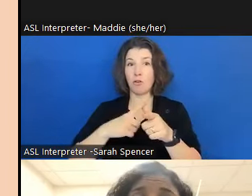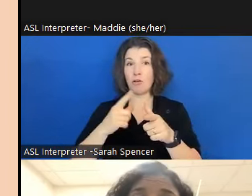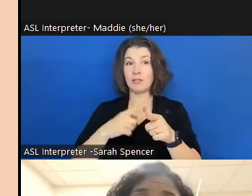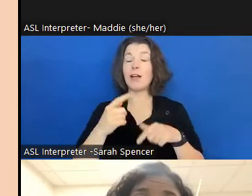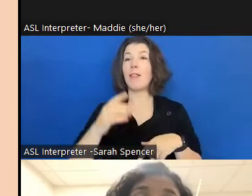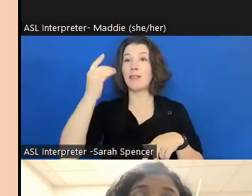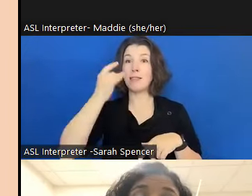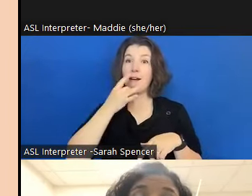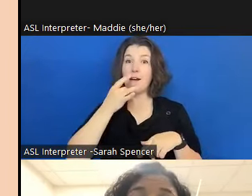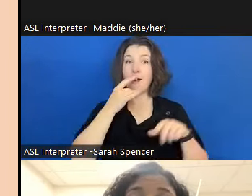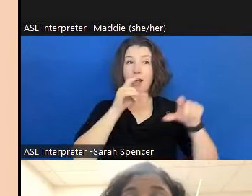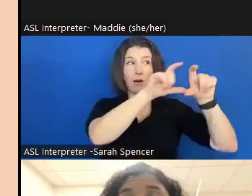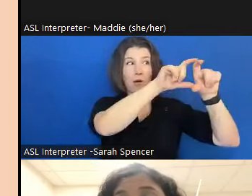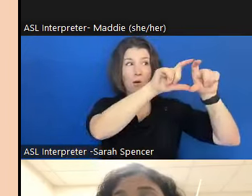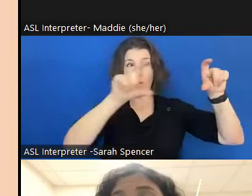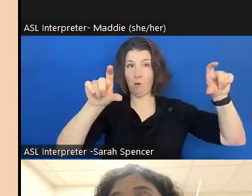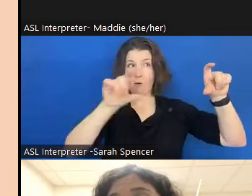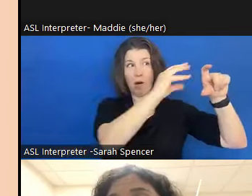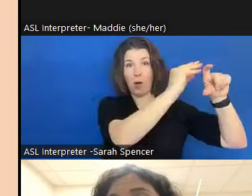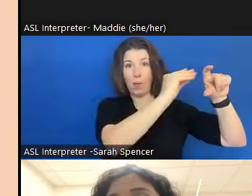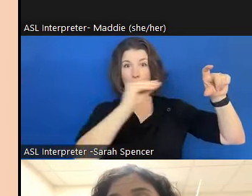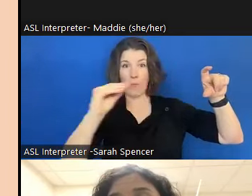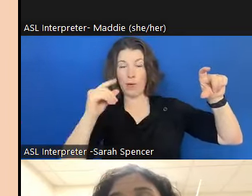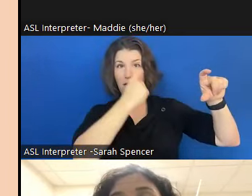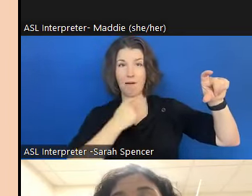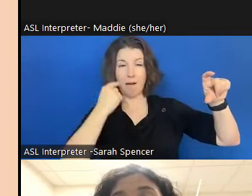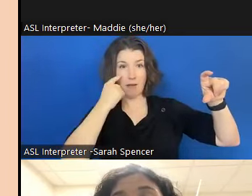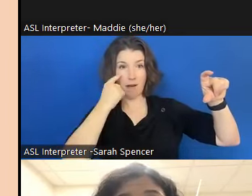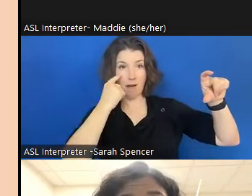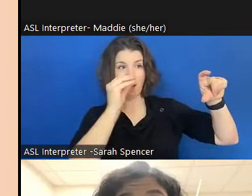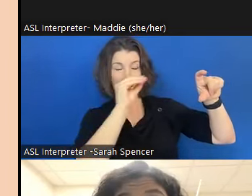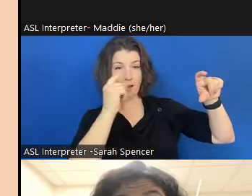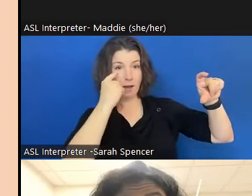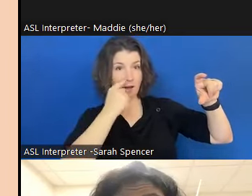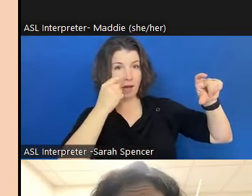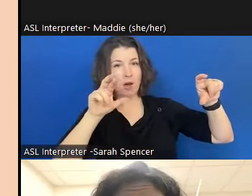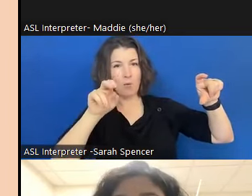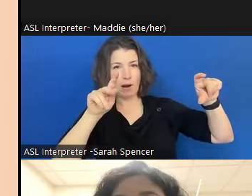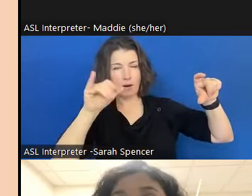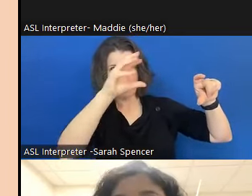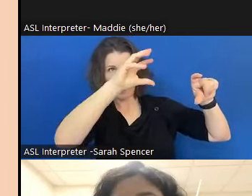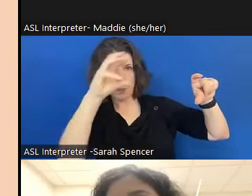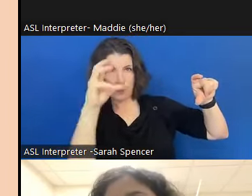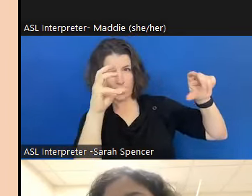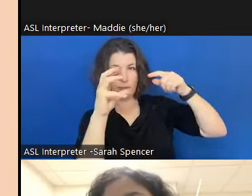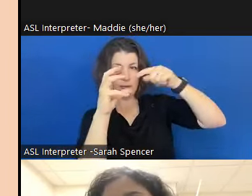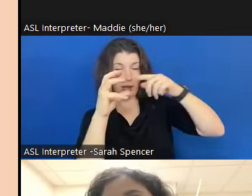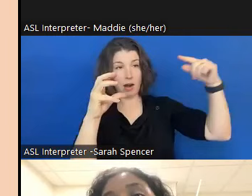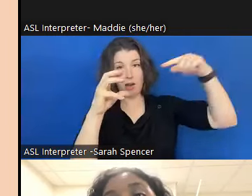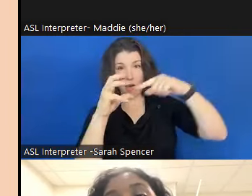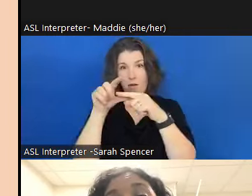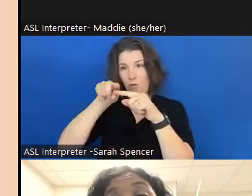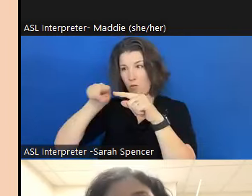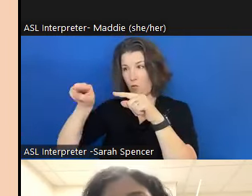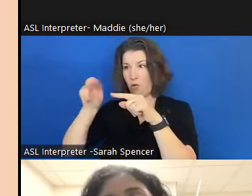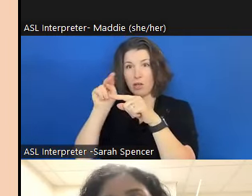is received by the photoreceptors within the retina, and then that information travels through the optic nerve